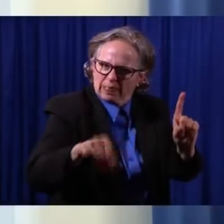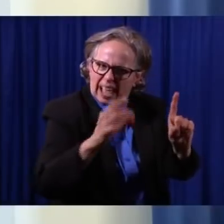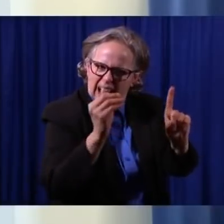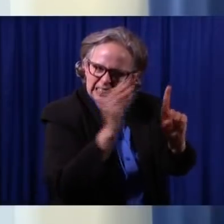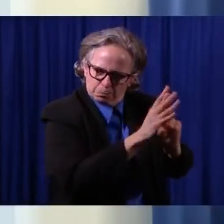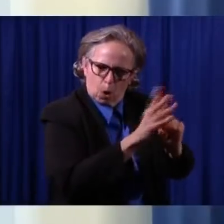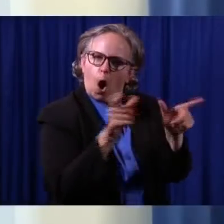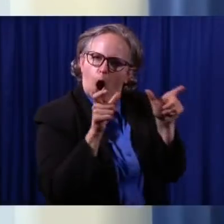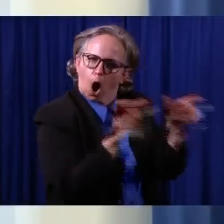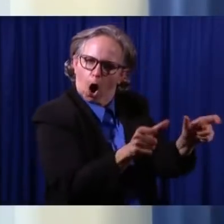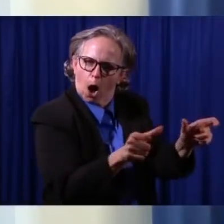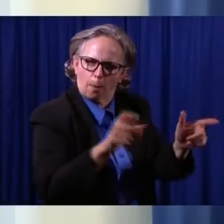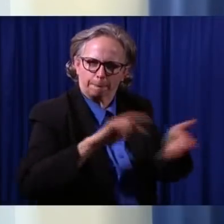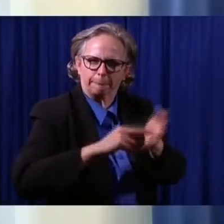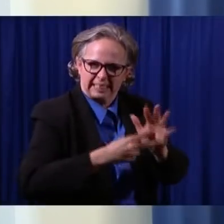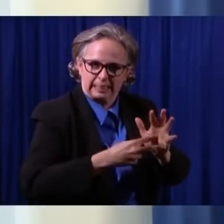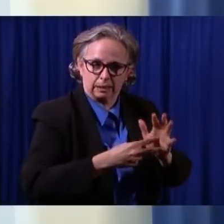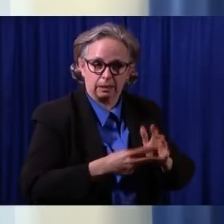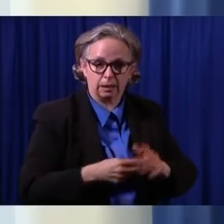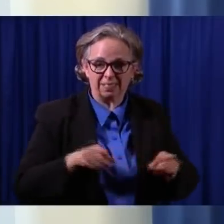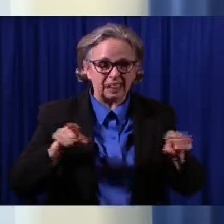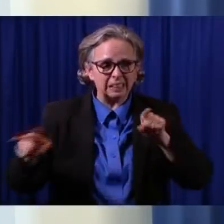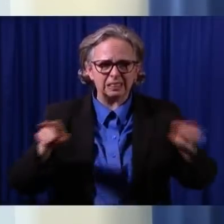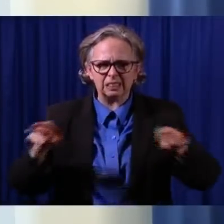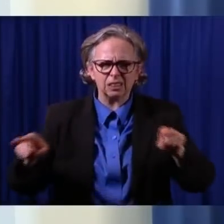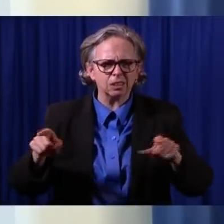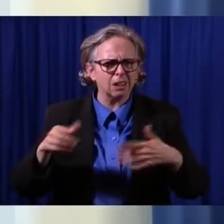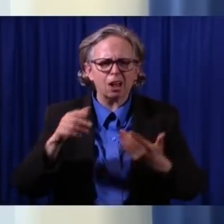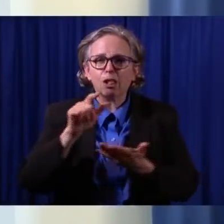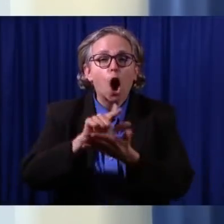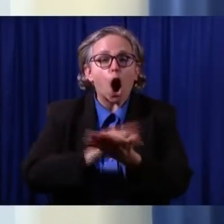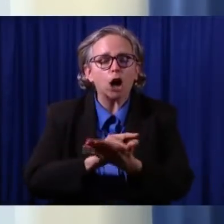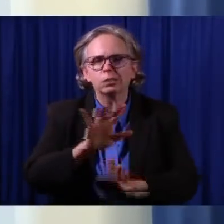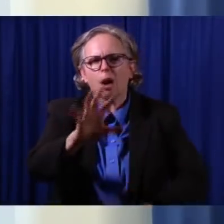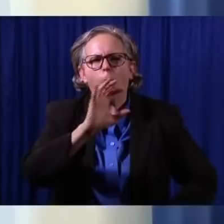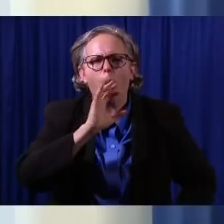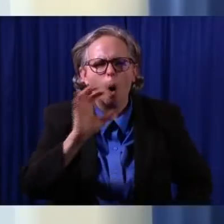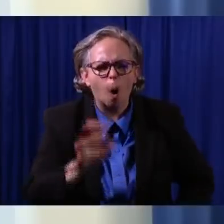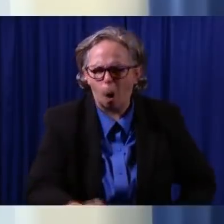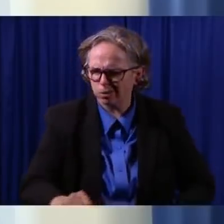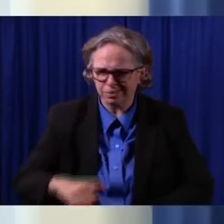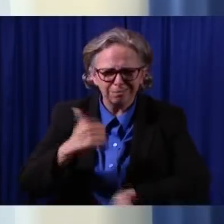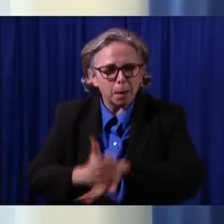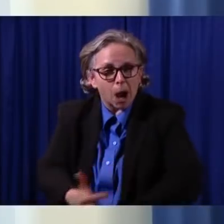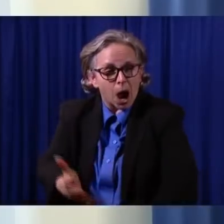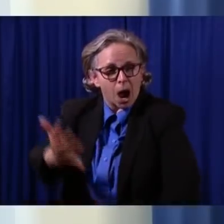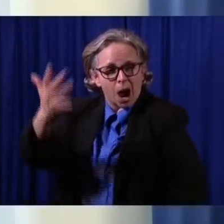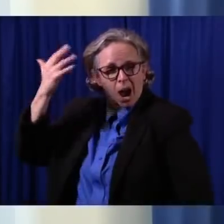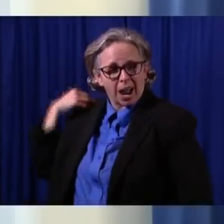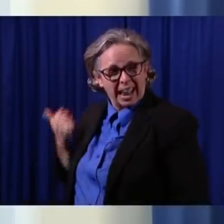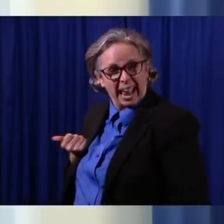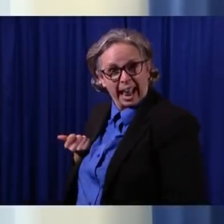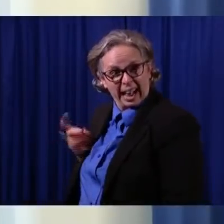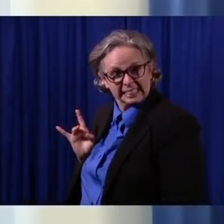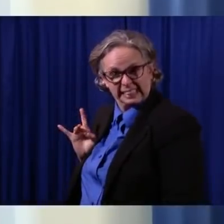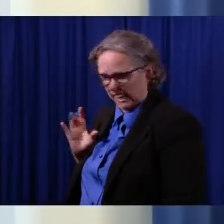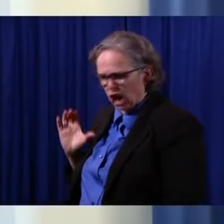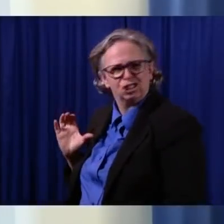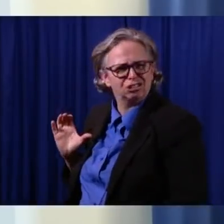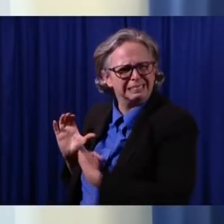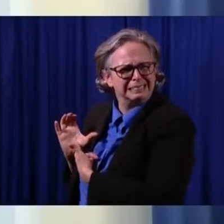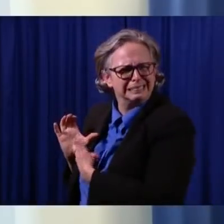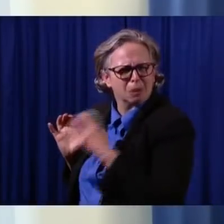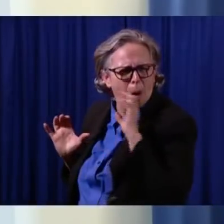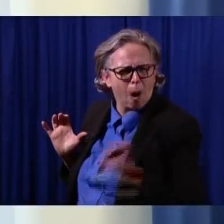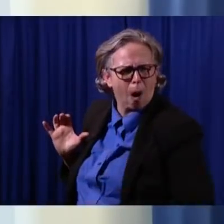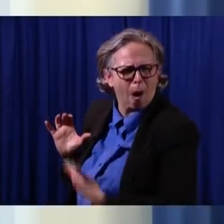know, they go back to the 1800s. And it really is, it's something we've had the luxury of not thinking about so much, the spread of infectious